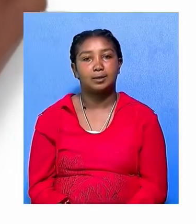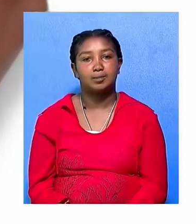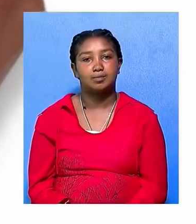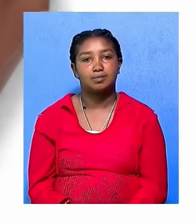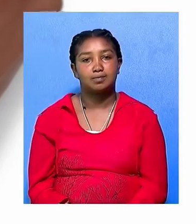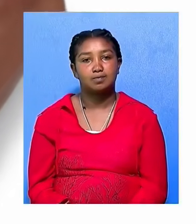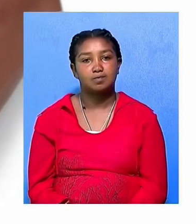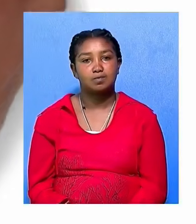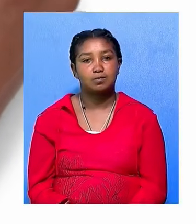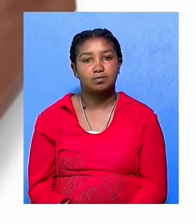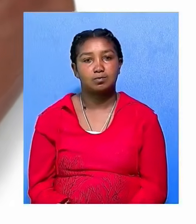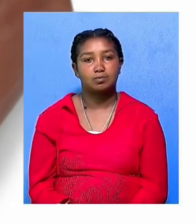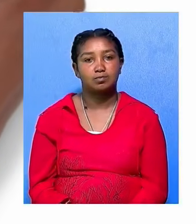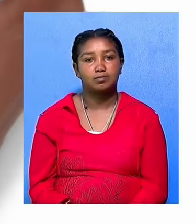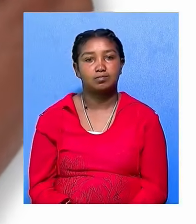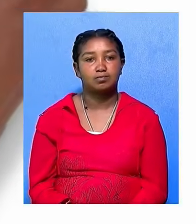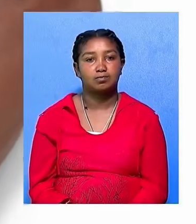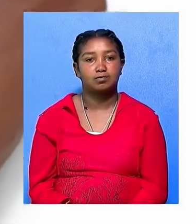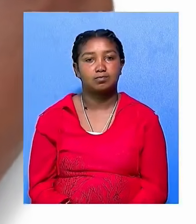expressions.